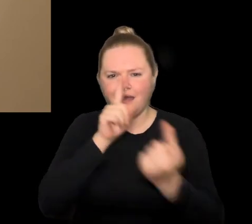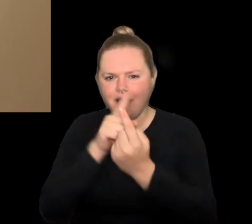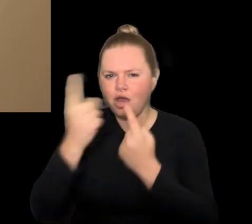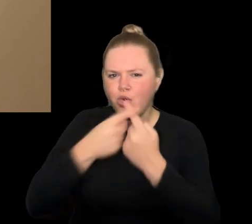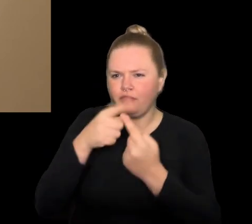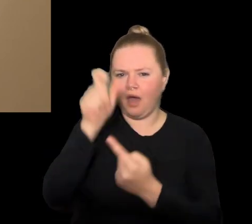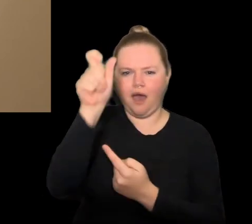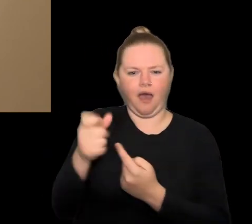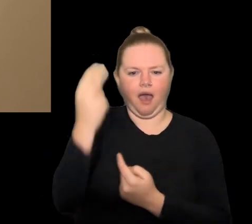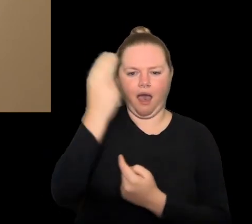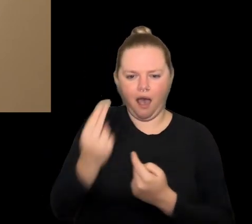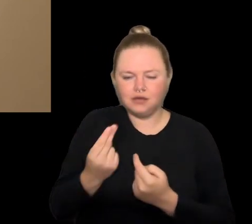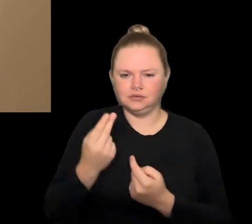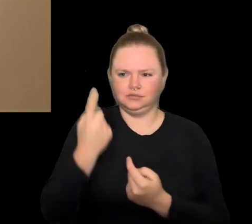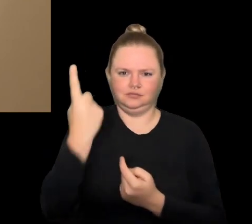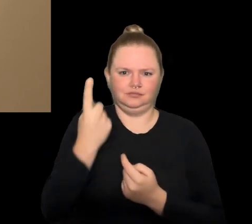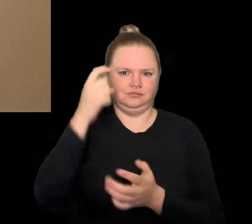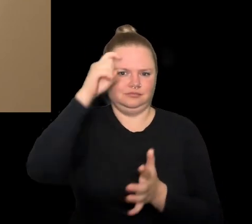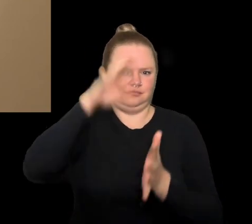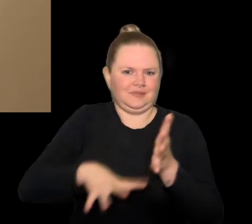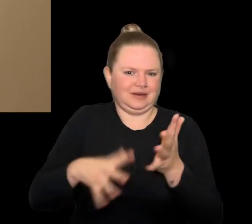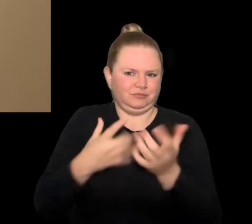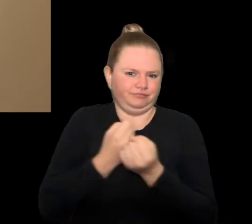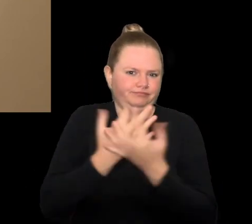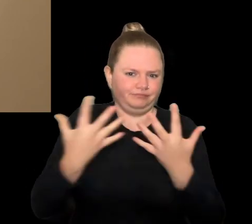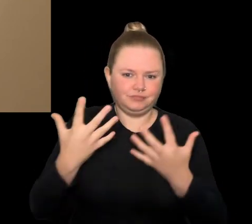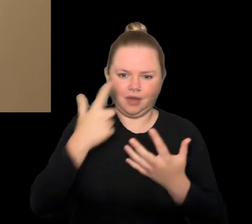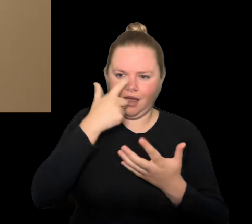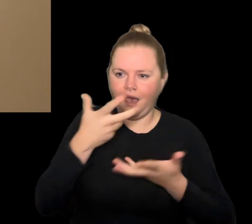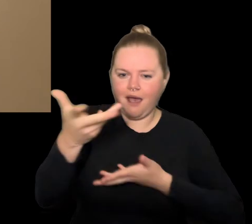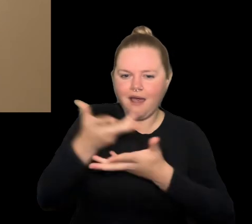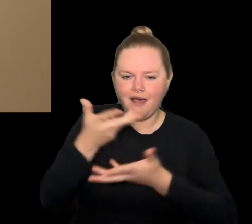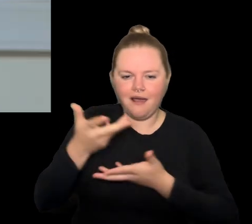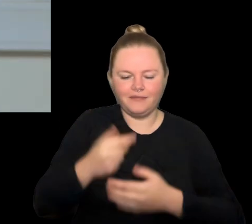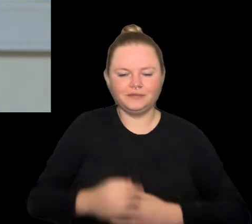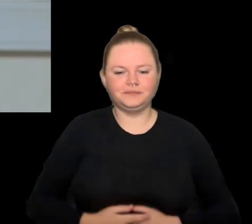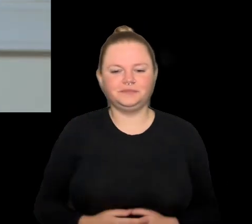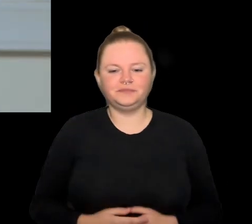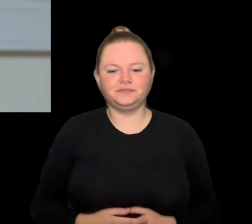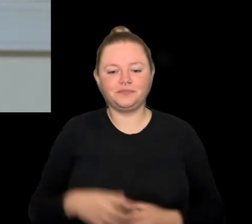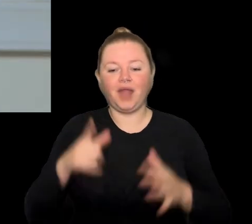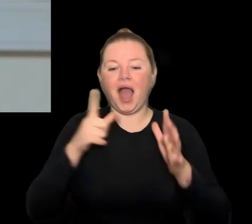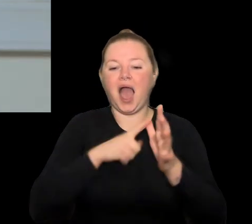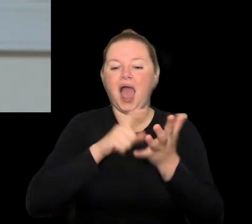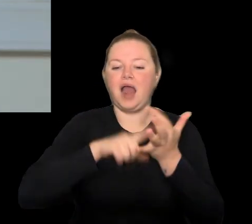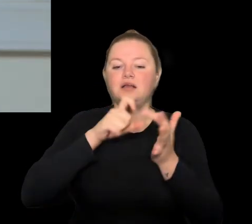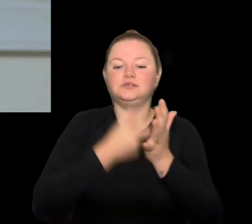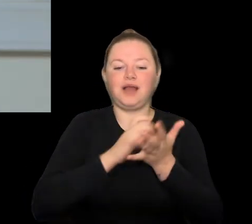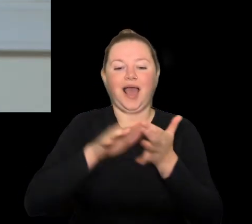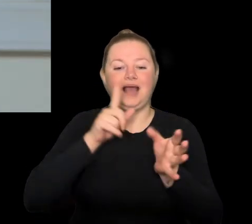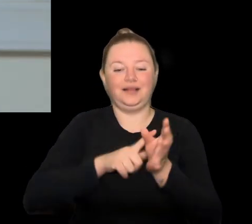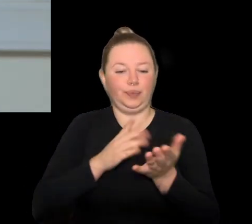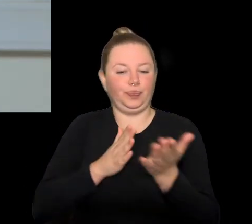another artist who's got a lot of experience. During the workshops in Alder Hey,